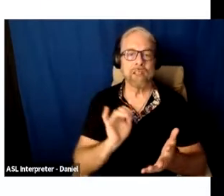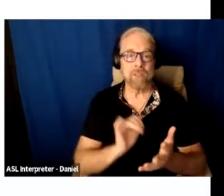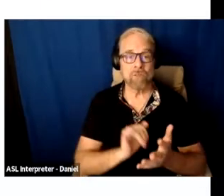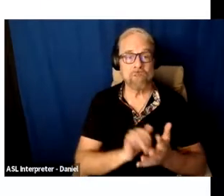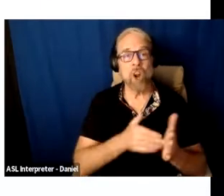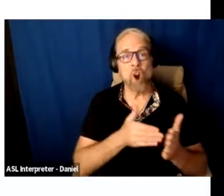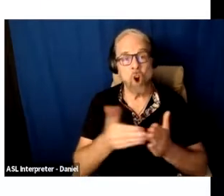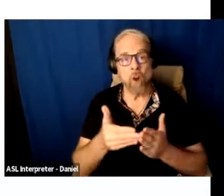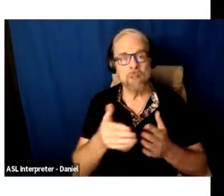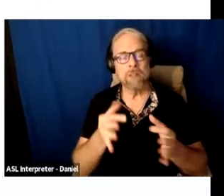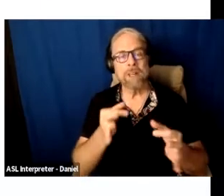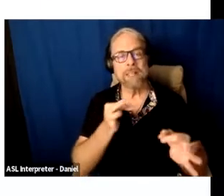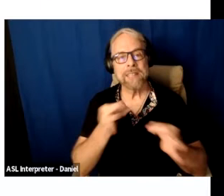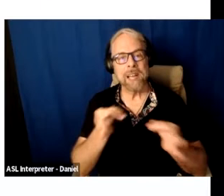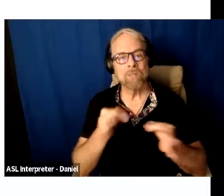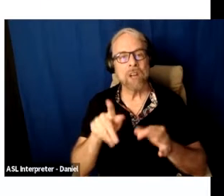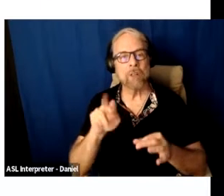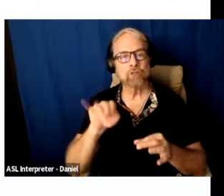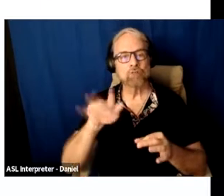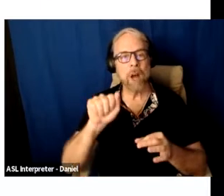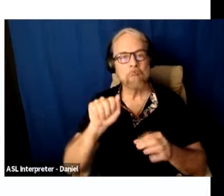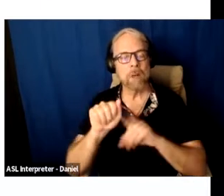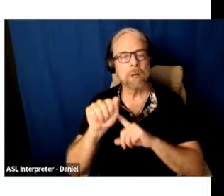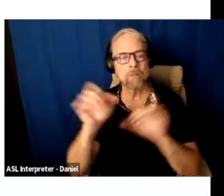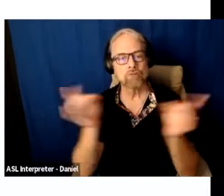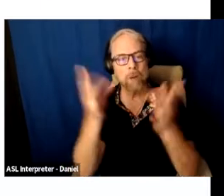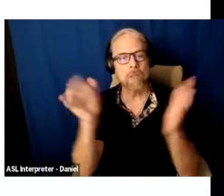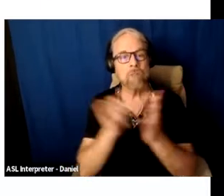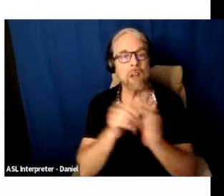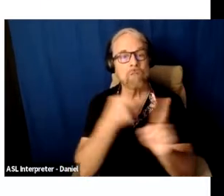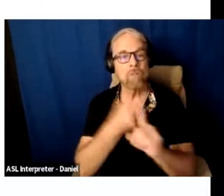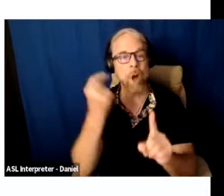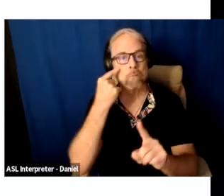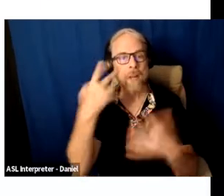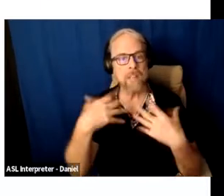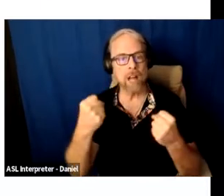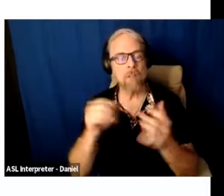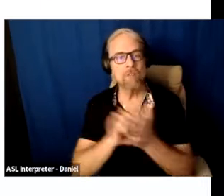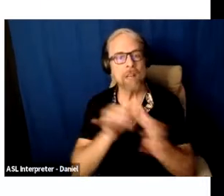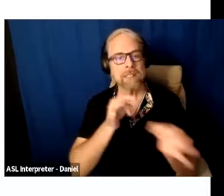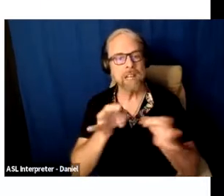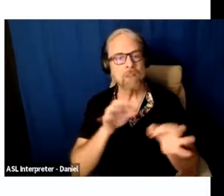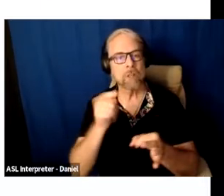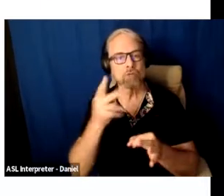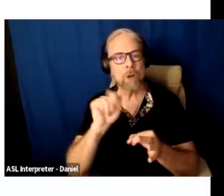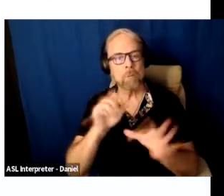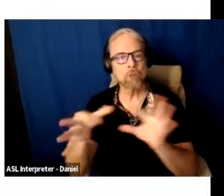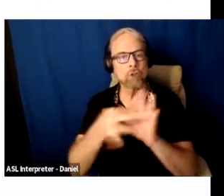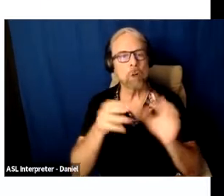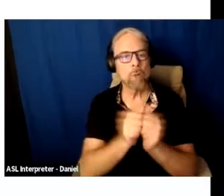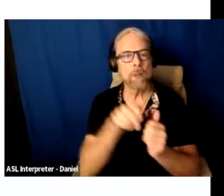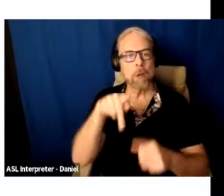a definition of trauma that comes from mental health. That's the definition of trauma associated with